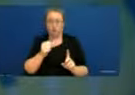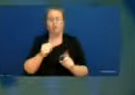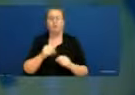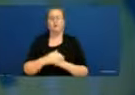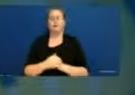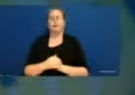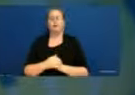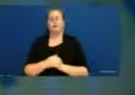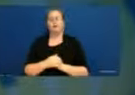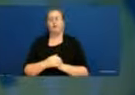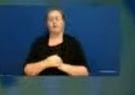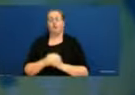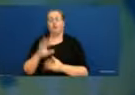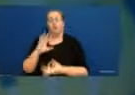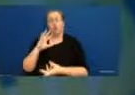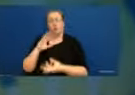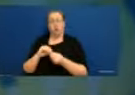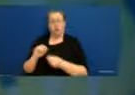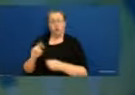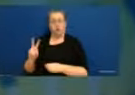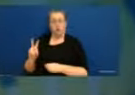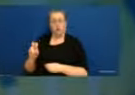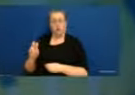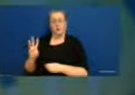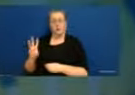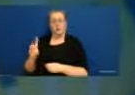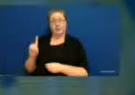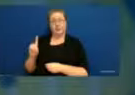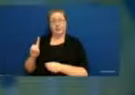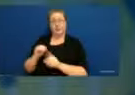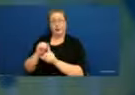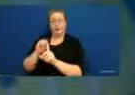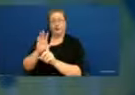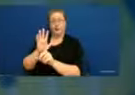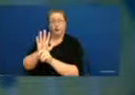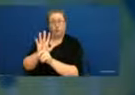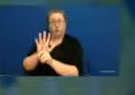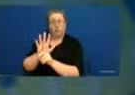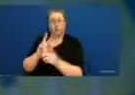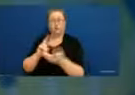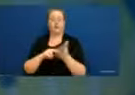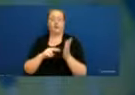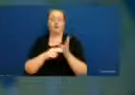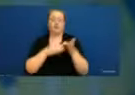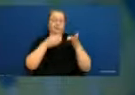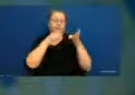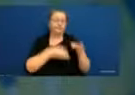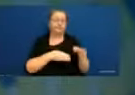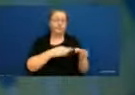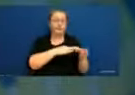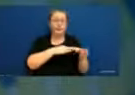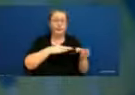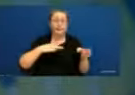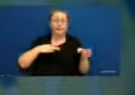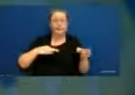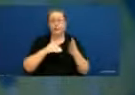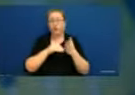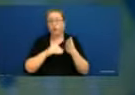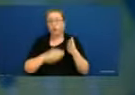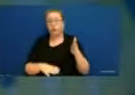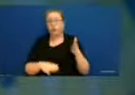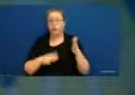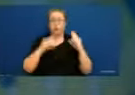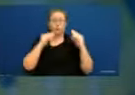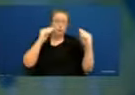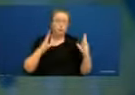school setting. So despite the fact that we've had 261 exposures where there's people, whether it's a student, a